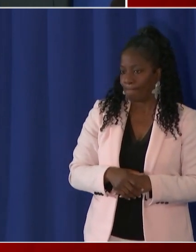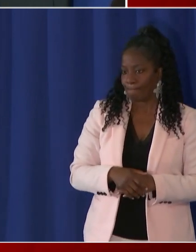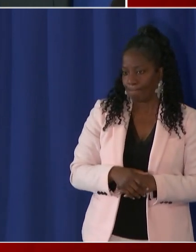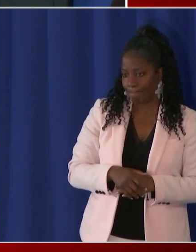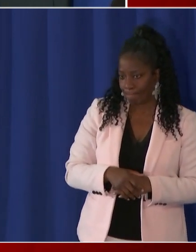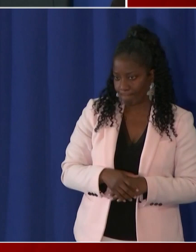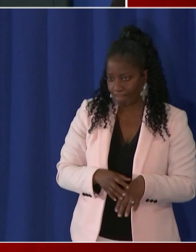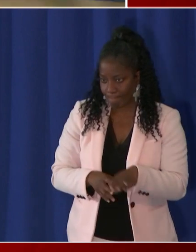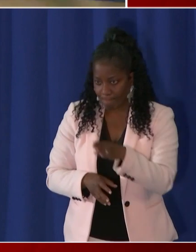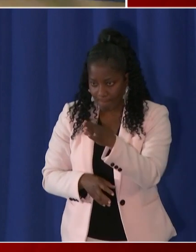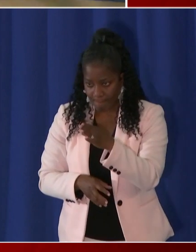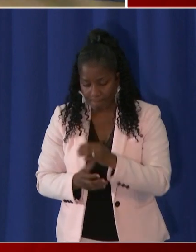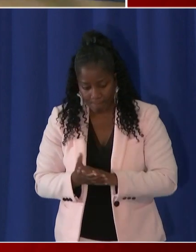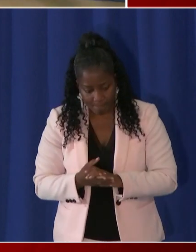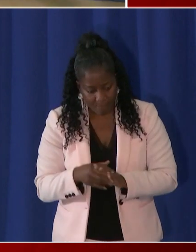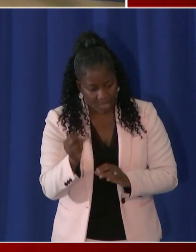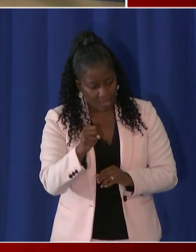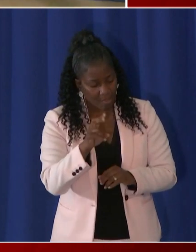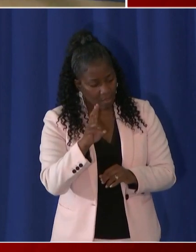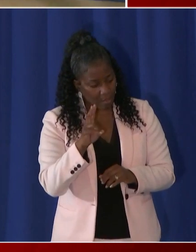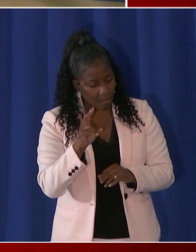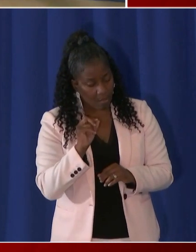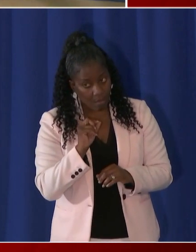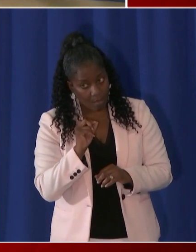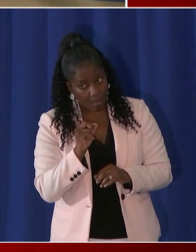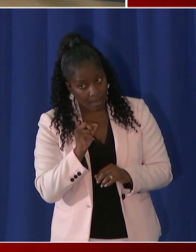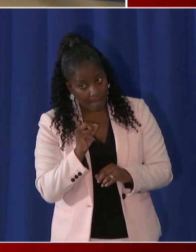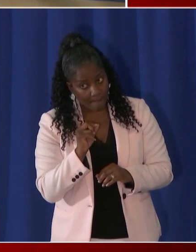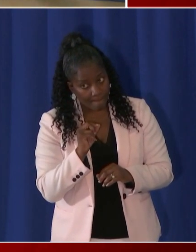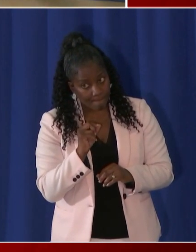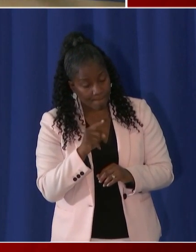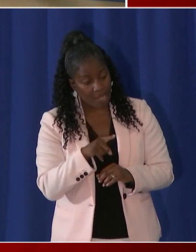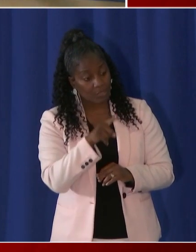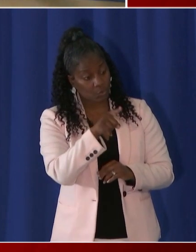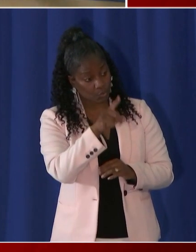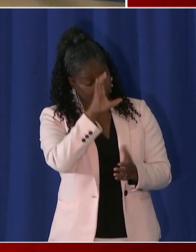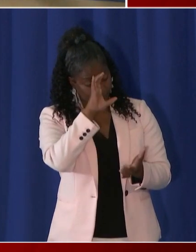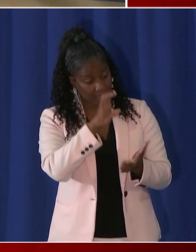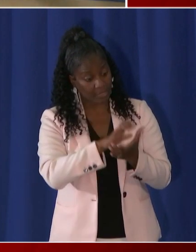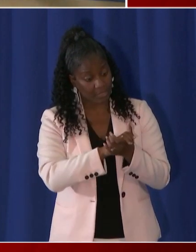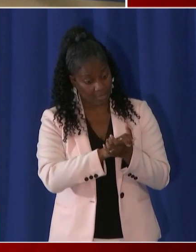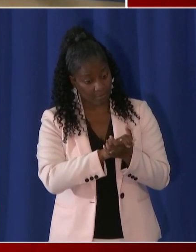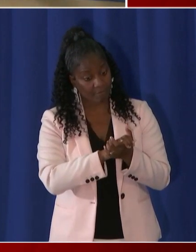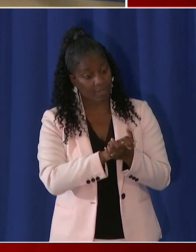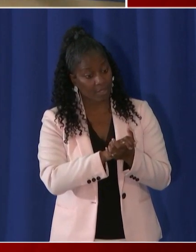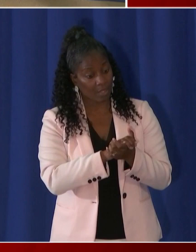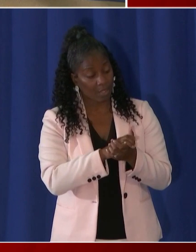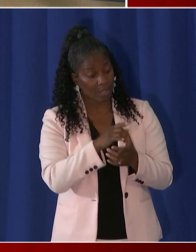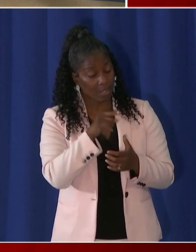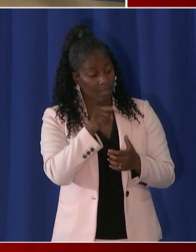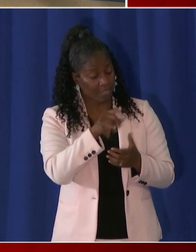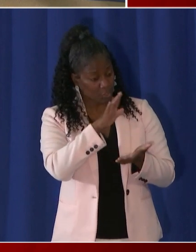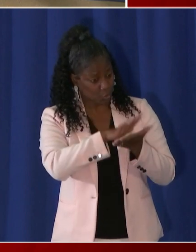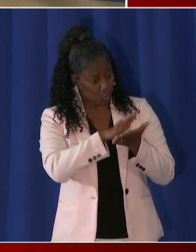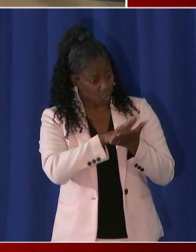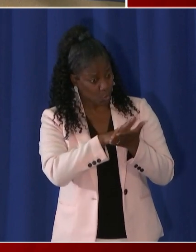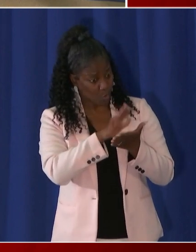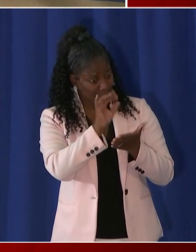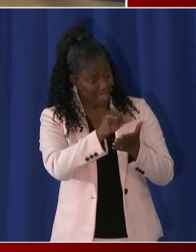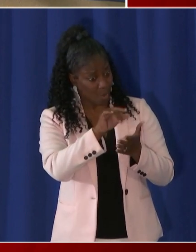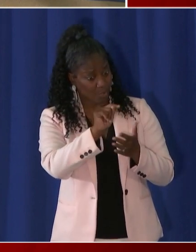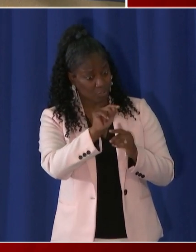Mark? Yeah, Chief, on Van Ness, do you believe that the school was his target?